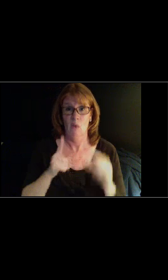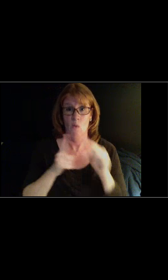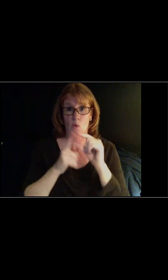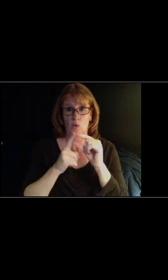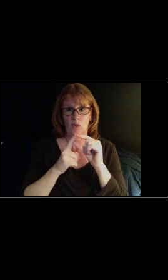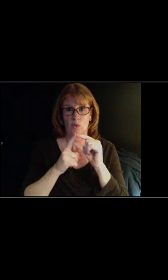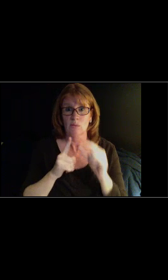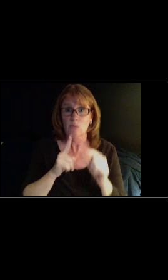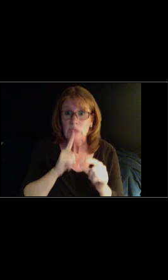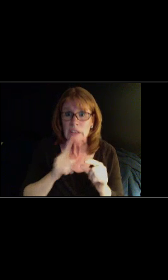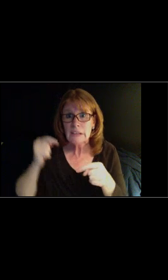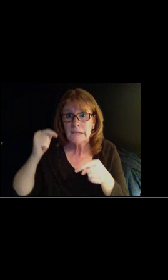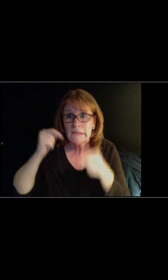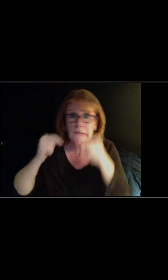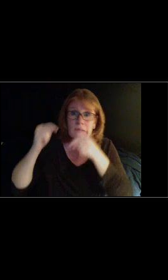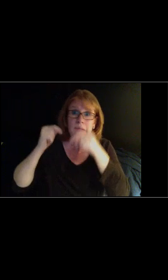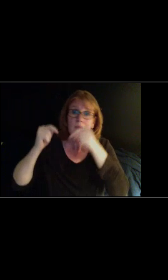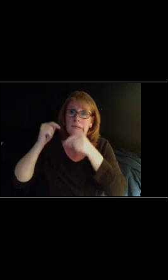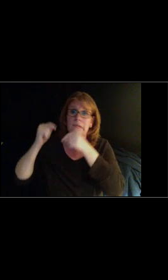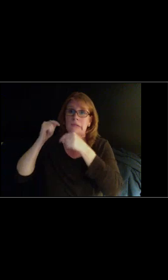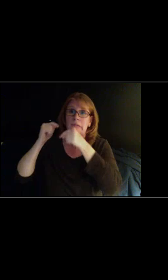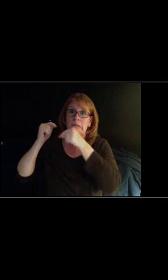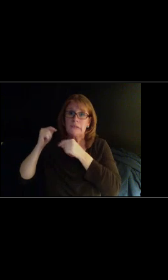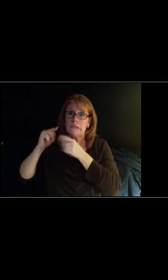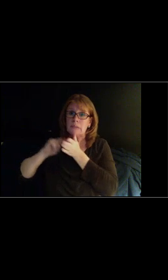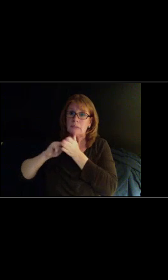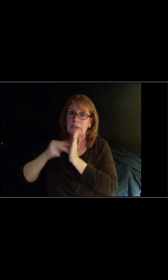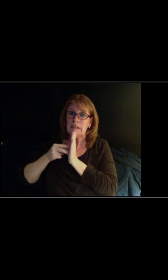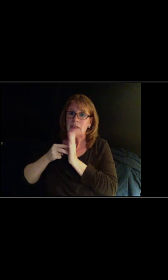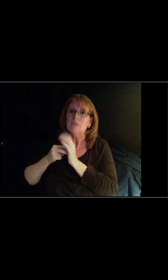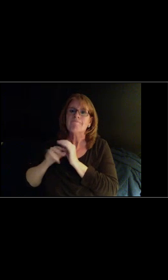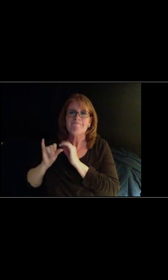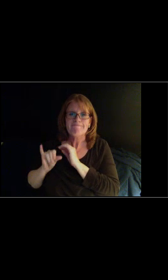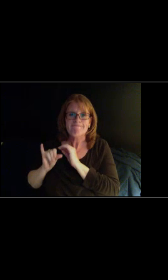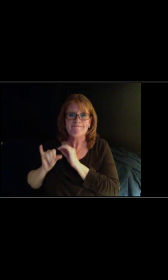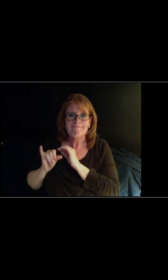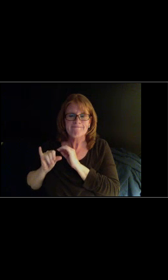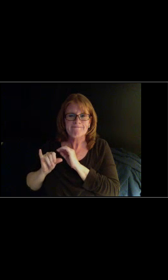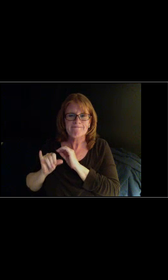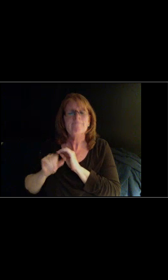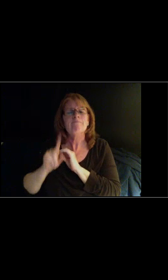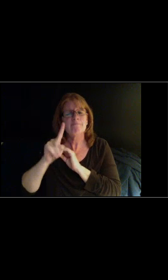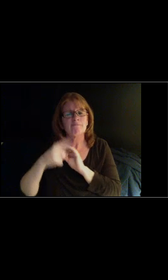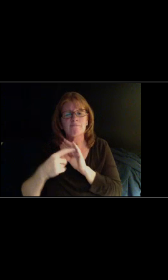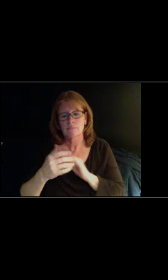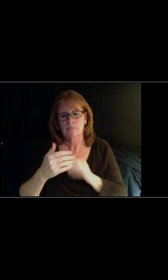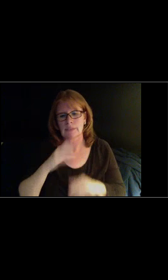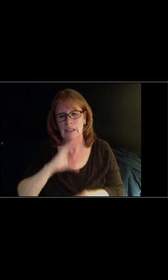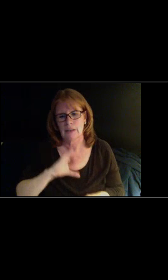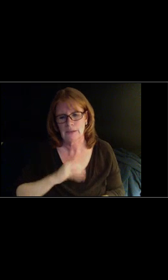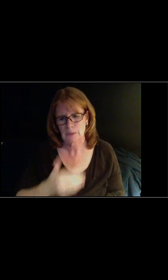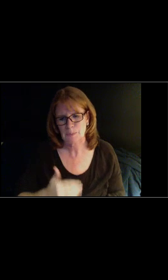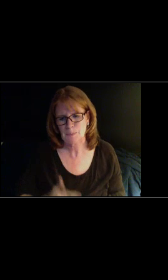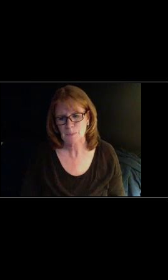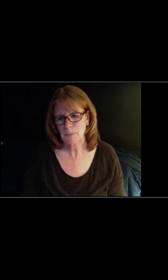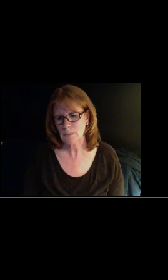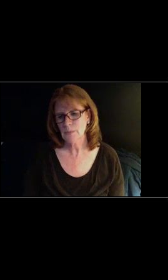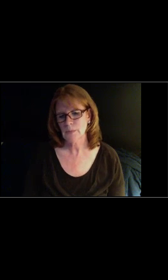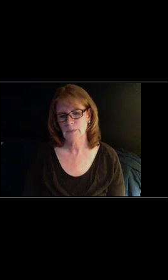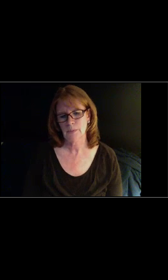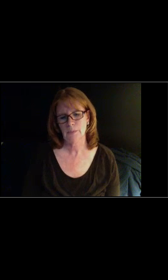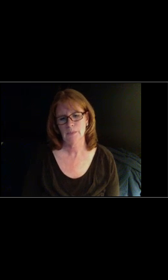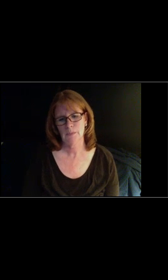be in that particular play. So if you go back to the original meaning of that